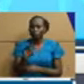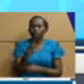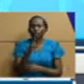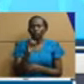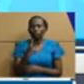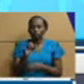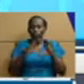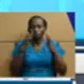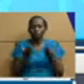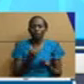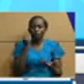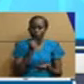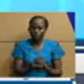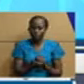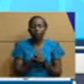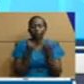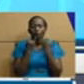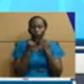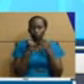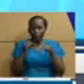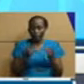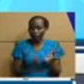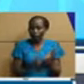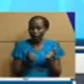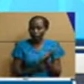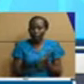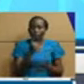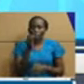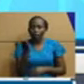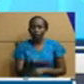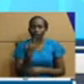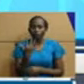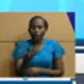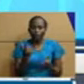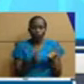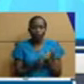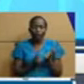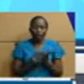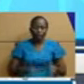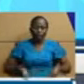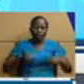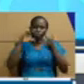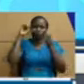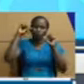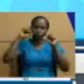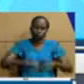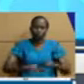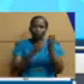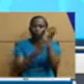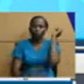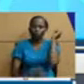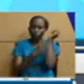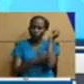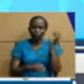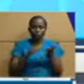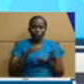Bank Economic Update on Uganda, 1 in 5 Ugandans still lives in extreme poverty, and more than a